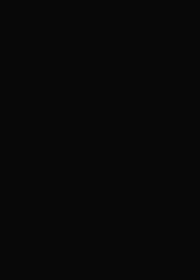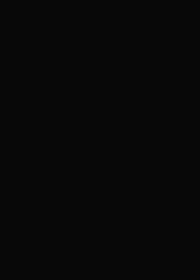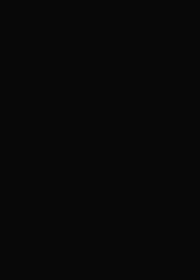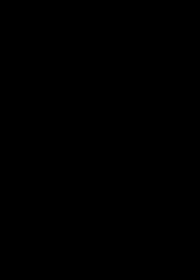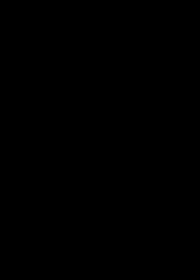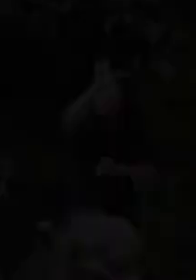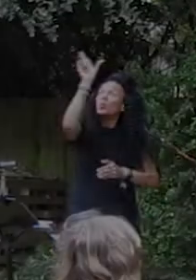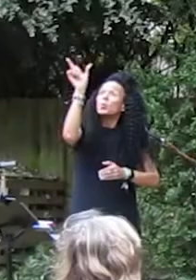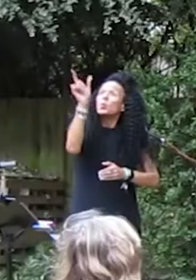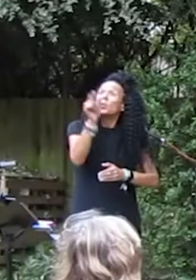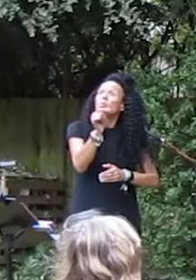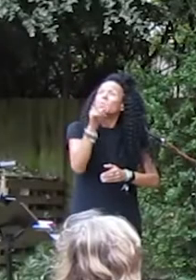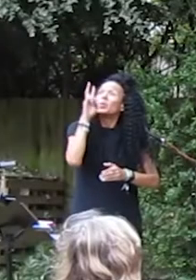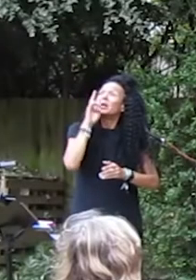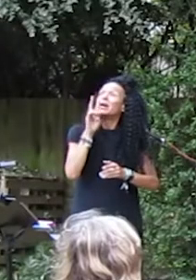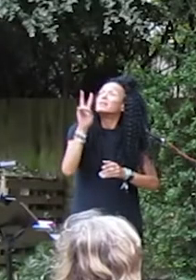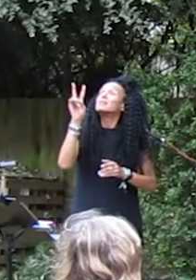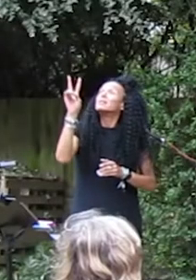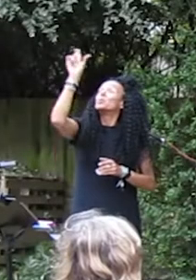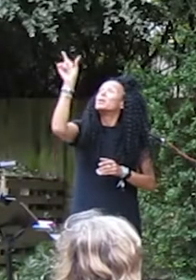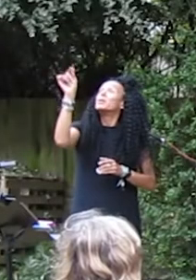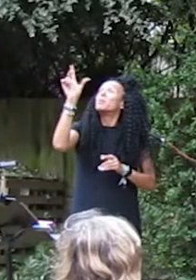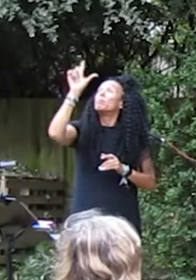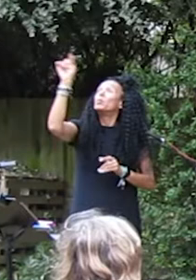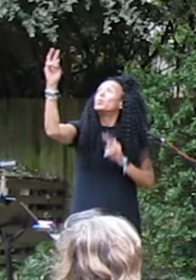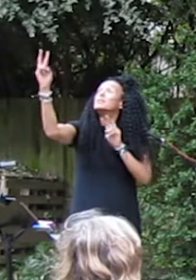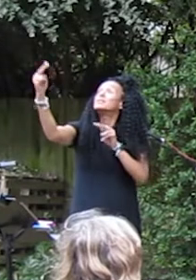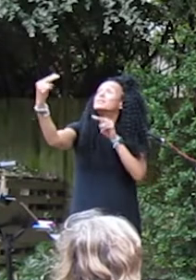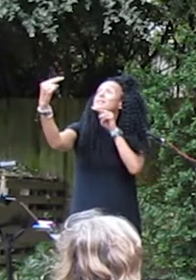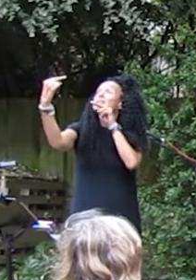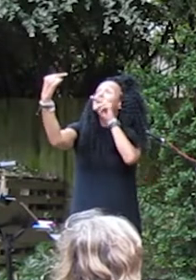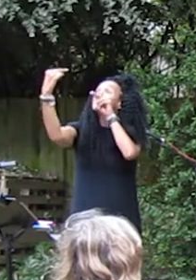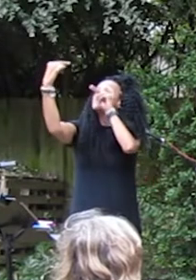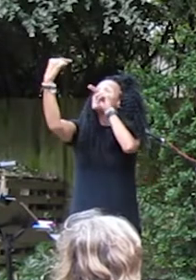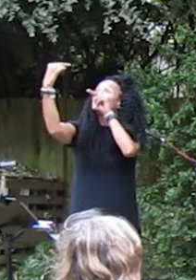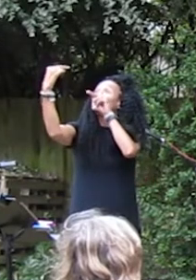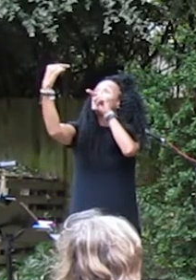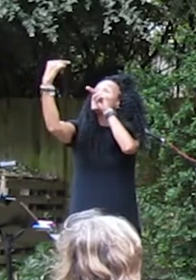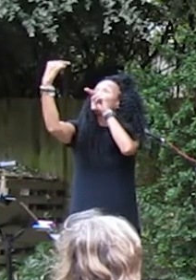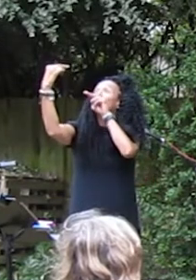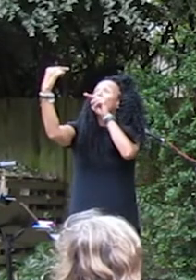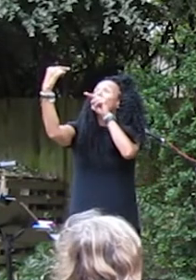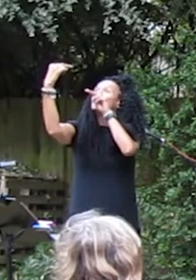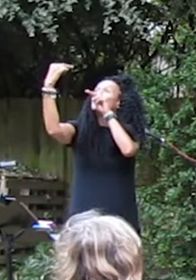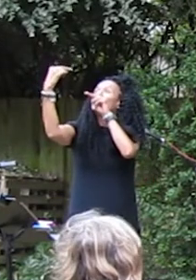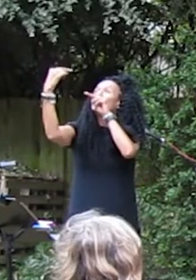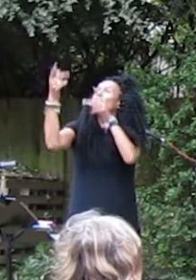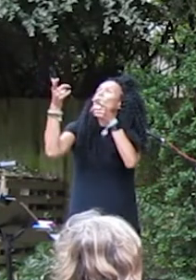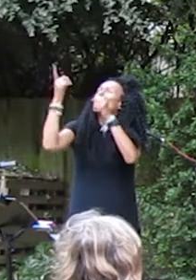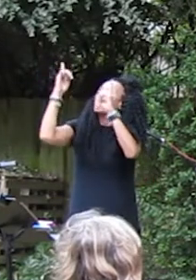Lochnagar. I see the moon, and the moon sees me.